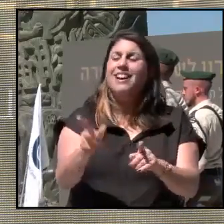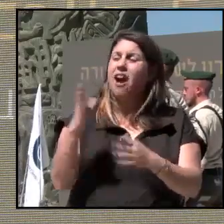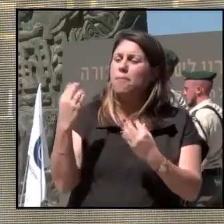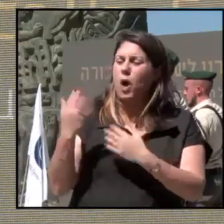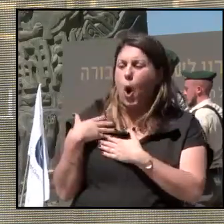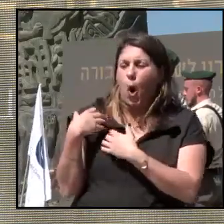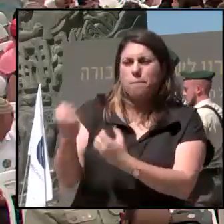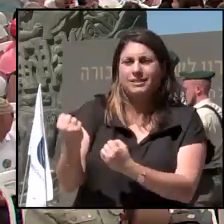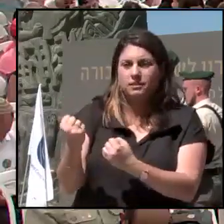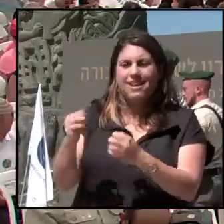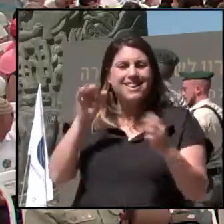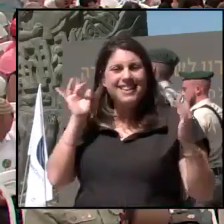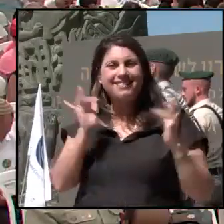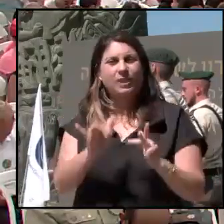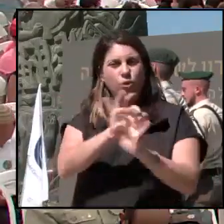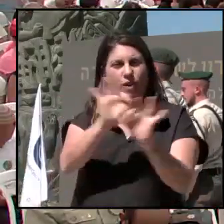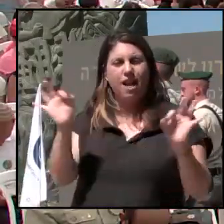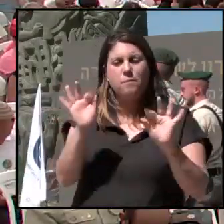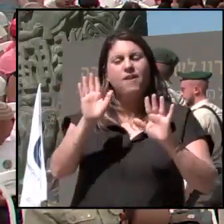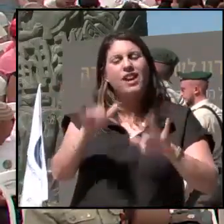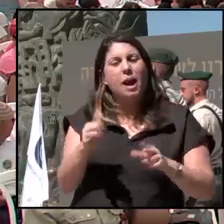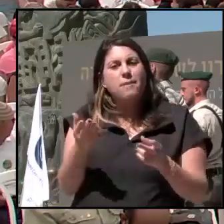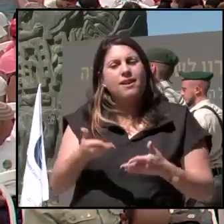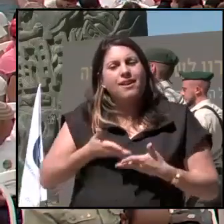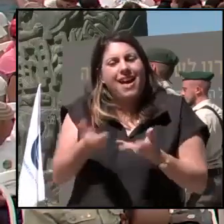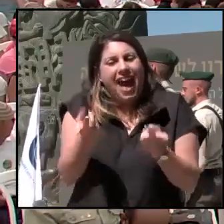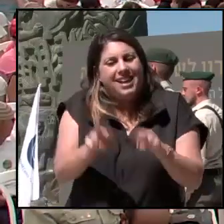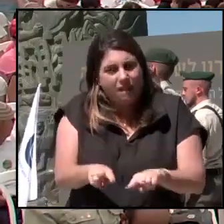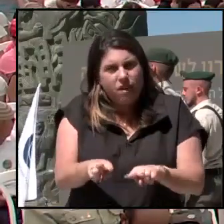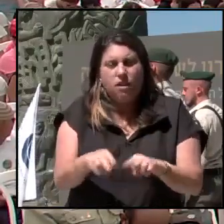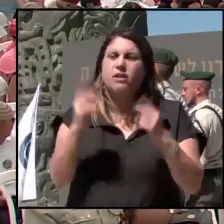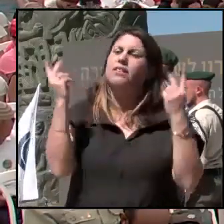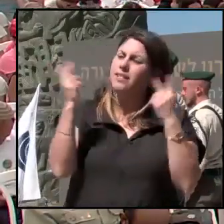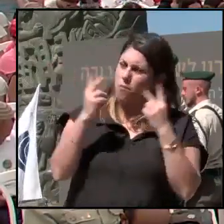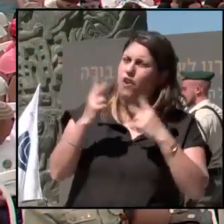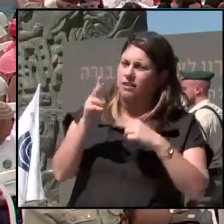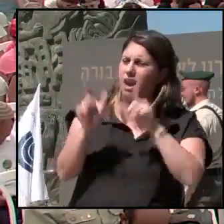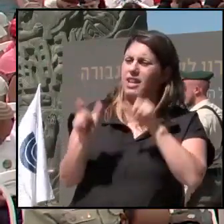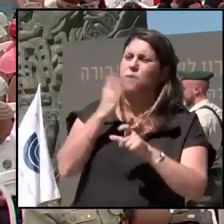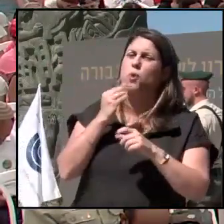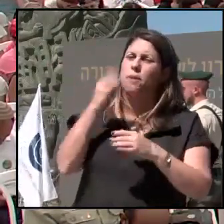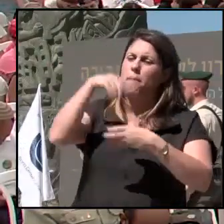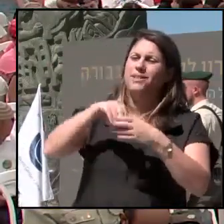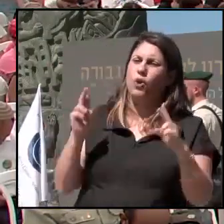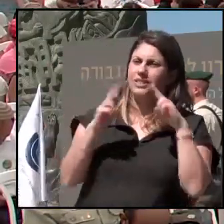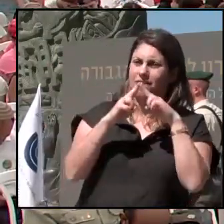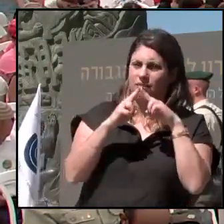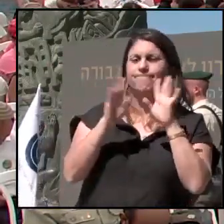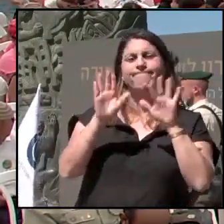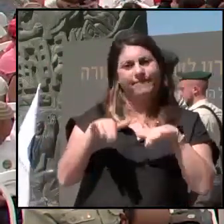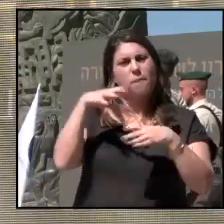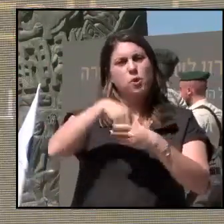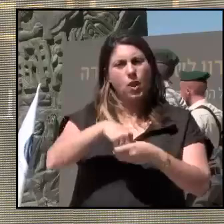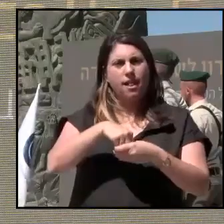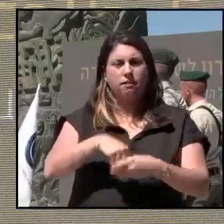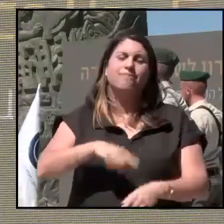courage, resistance, and sacrifice, including, of course, the Jewish resistance in France. As